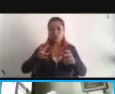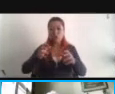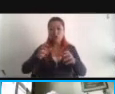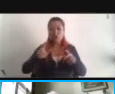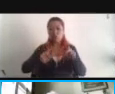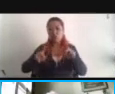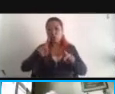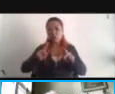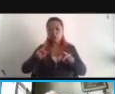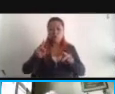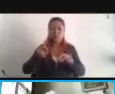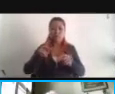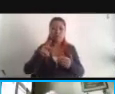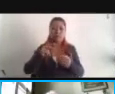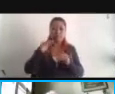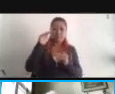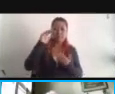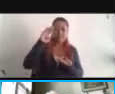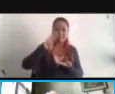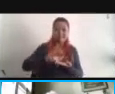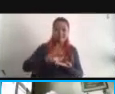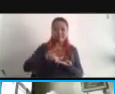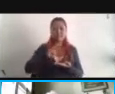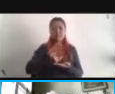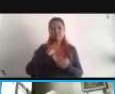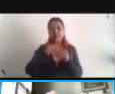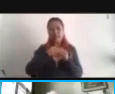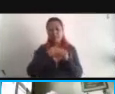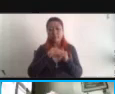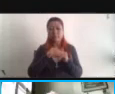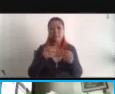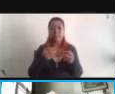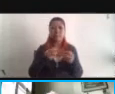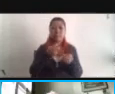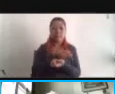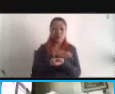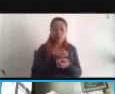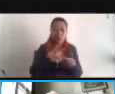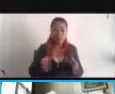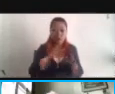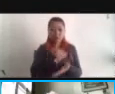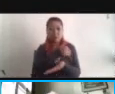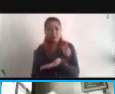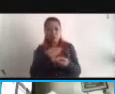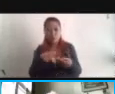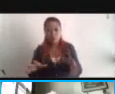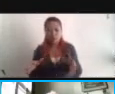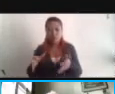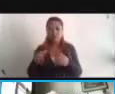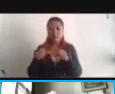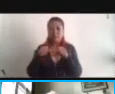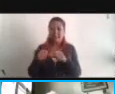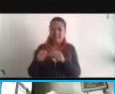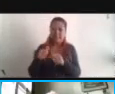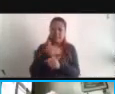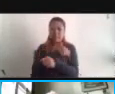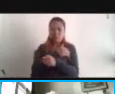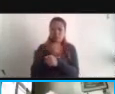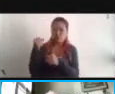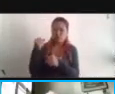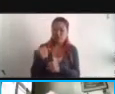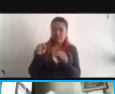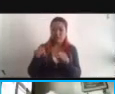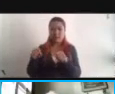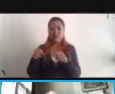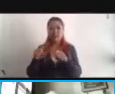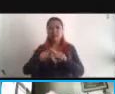muscle loss, maintain their aerobic capacity, maintain their muscle strength and conditioning so they can go do EVAs,